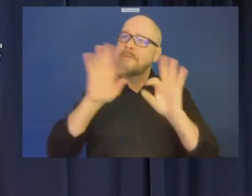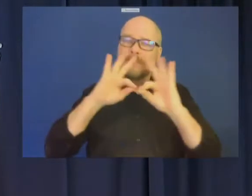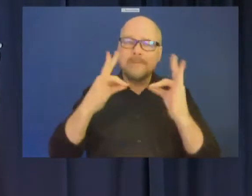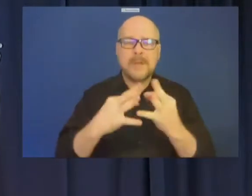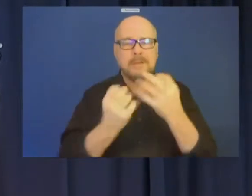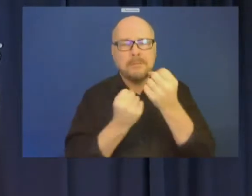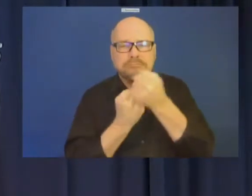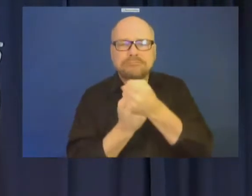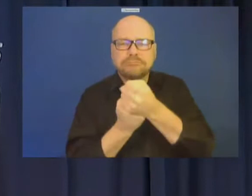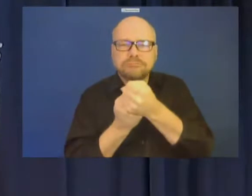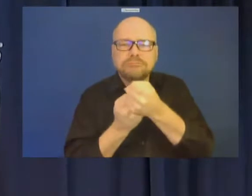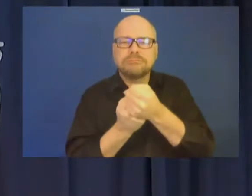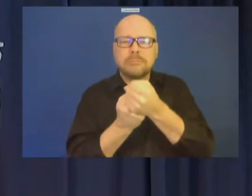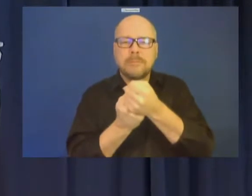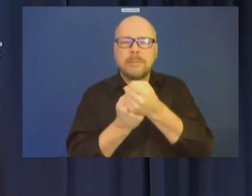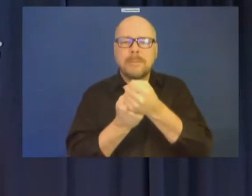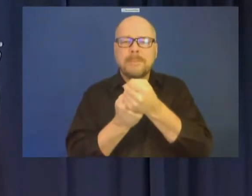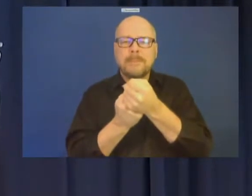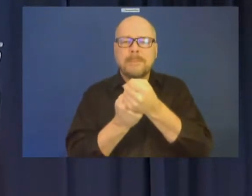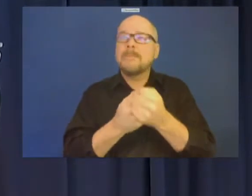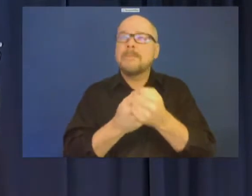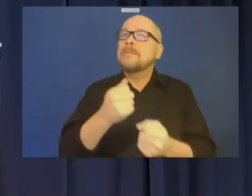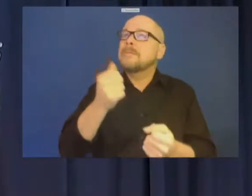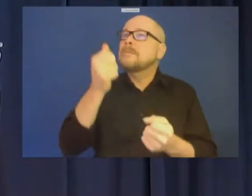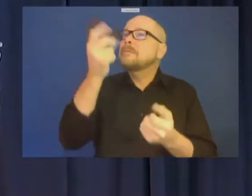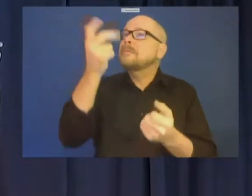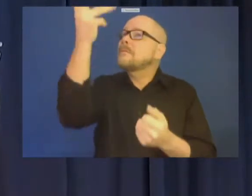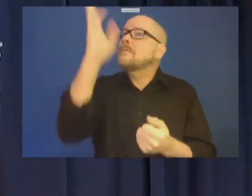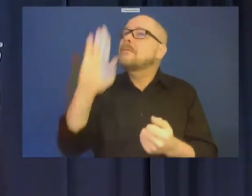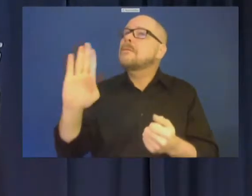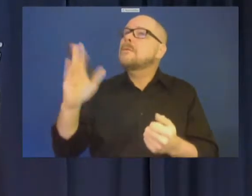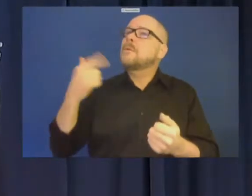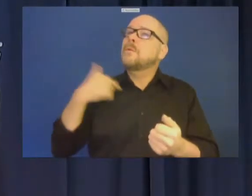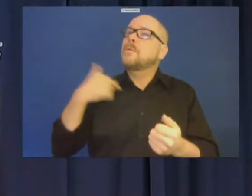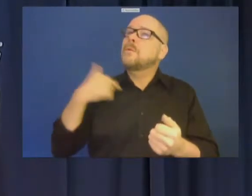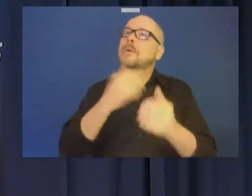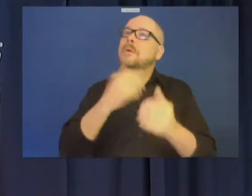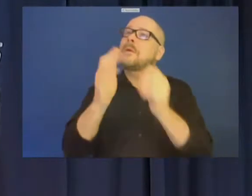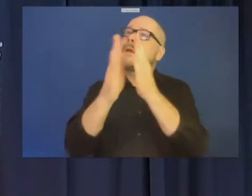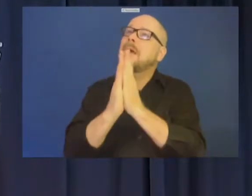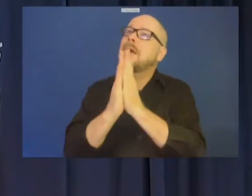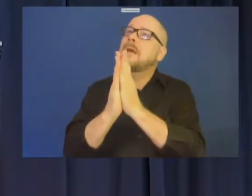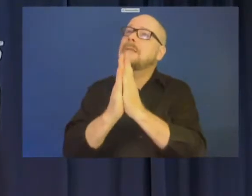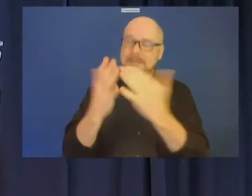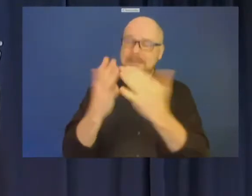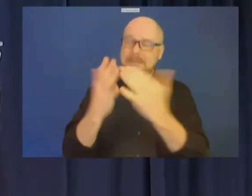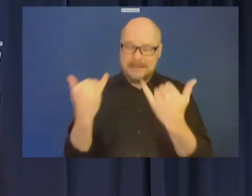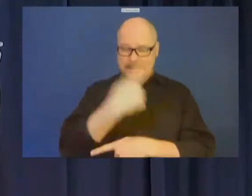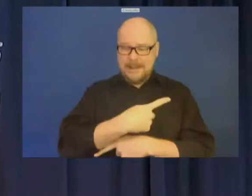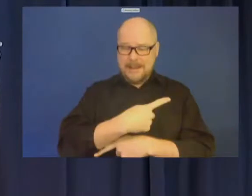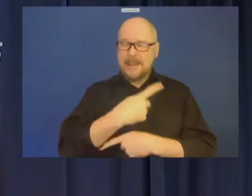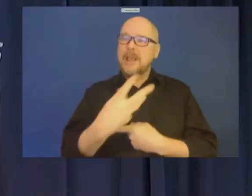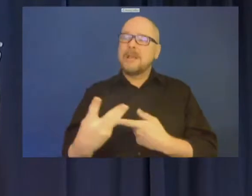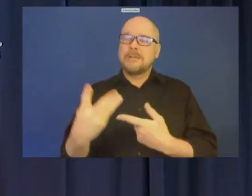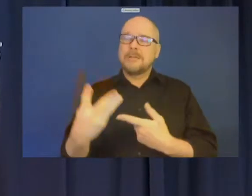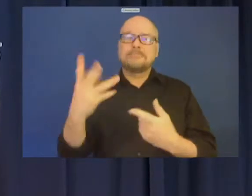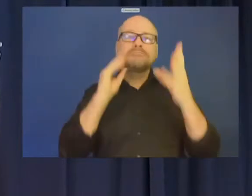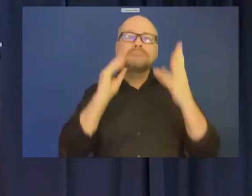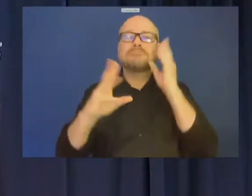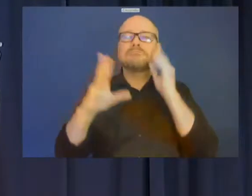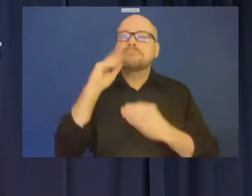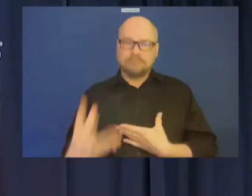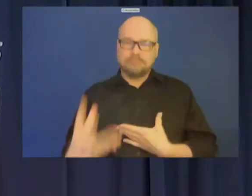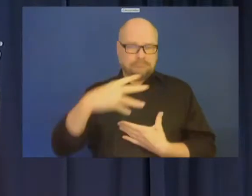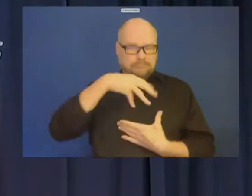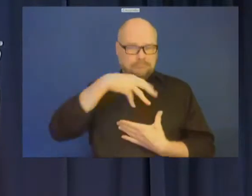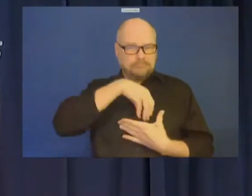that this day will live in their hearts and they'll remember this moment that has been set aside in